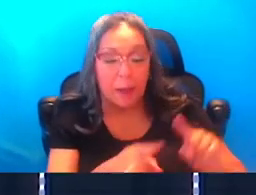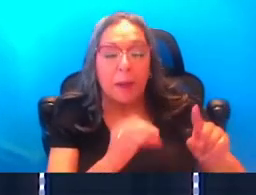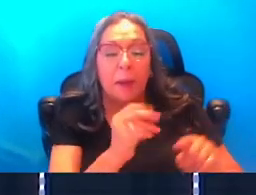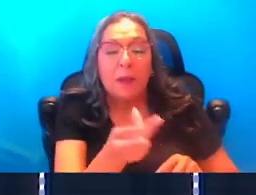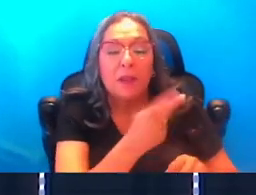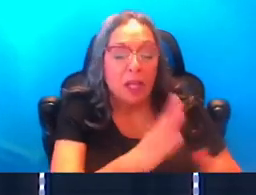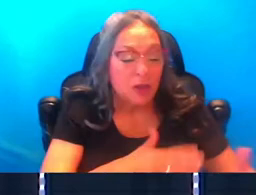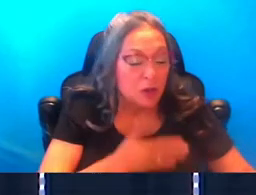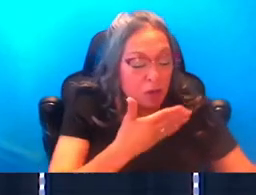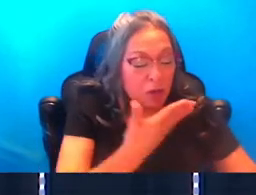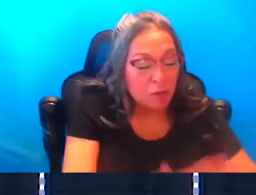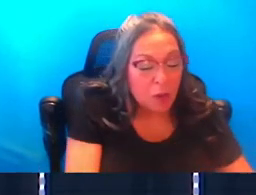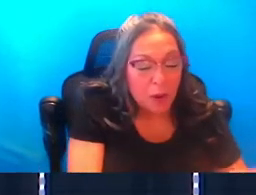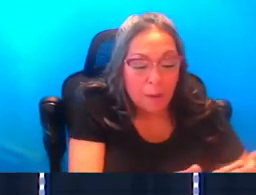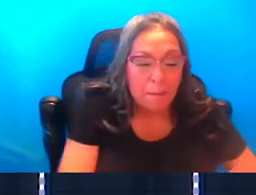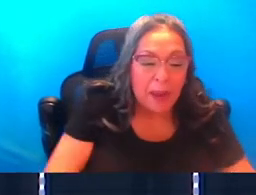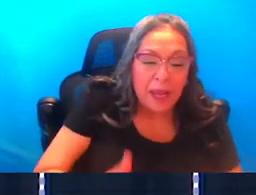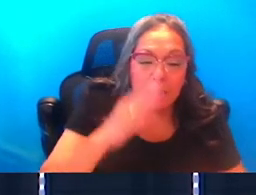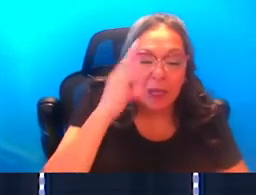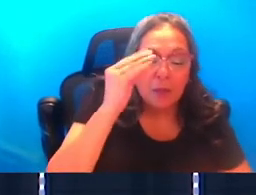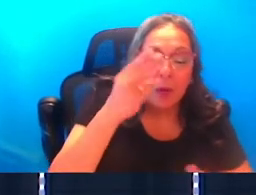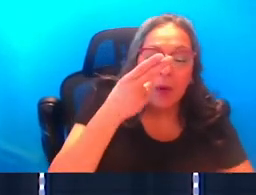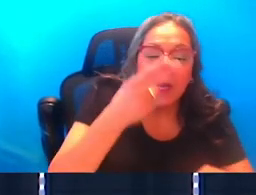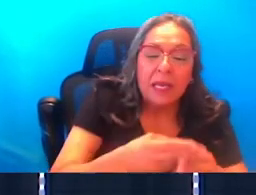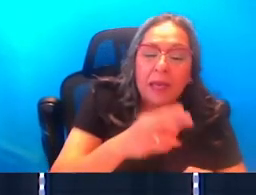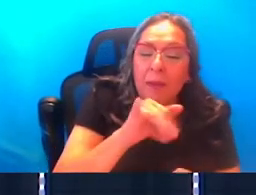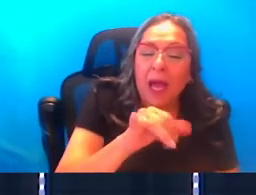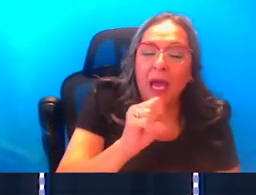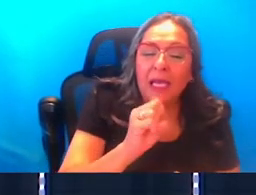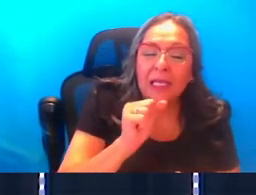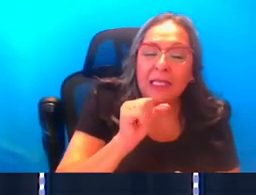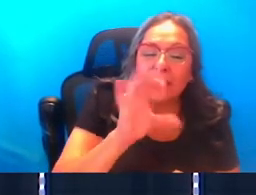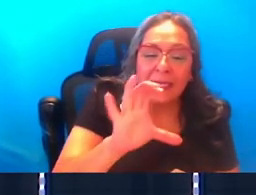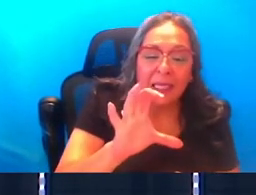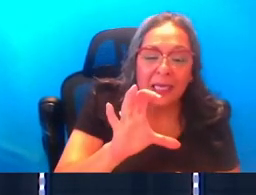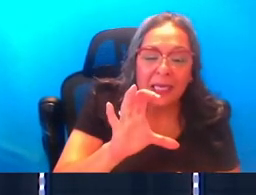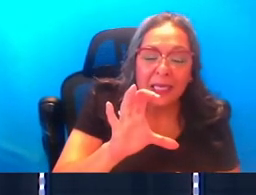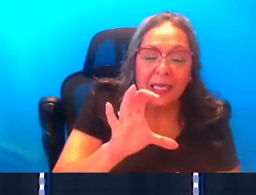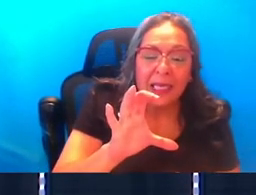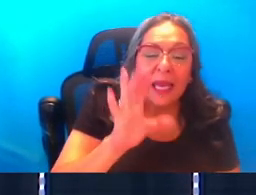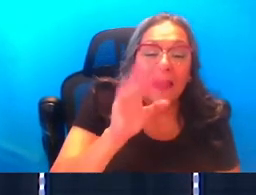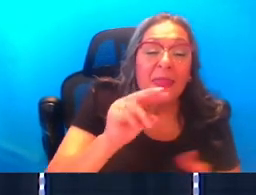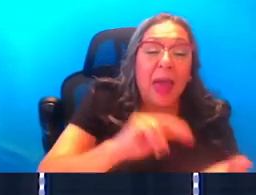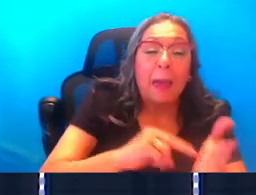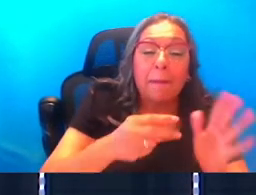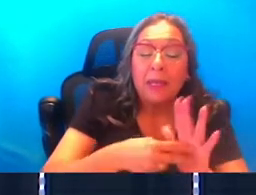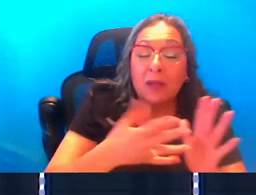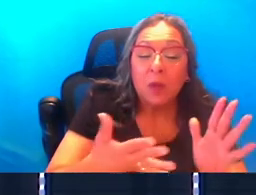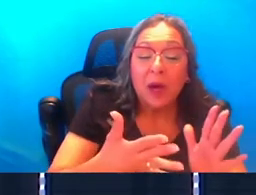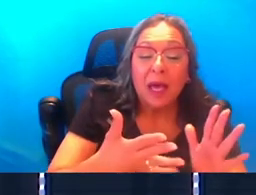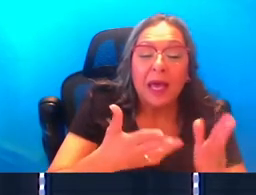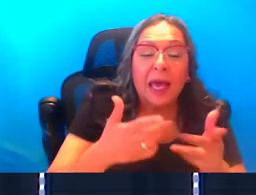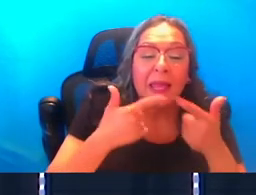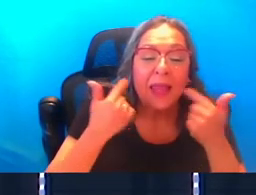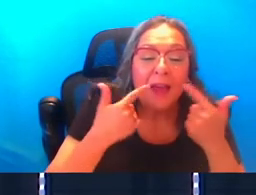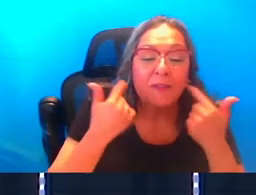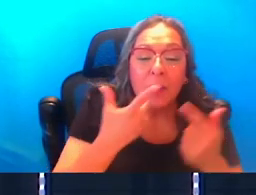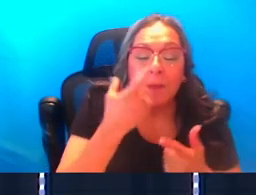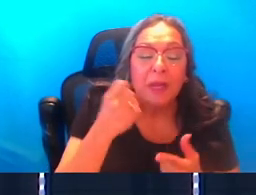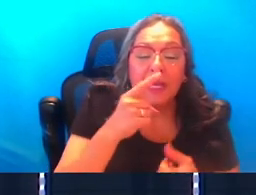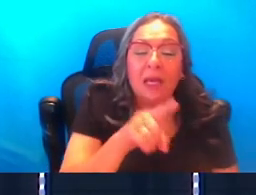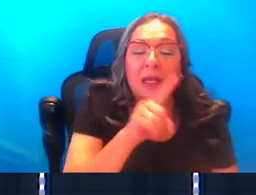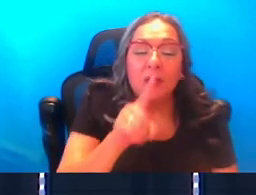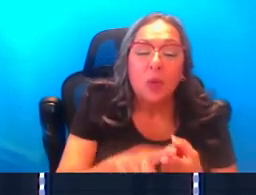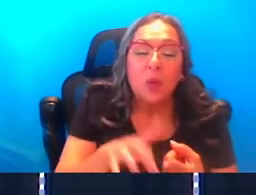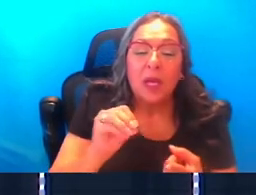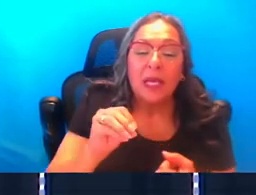Isaac means in the Hebrew? It means laughter. It means laughter. They named him Laughter because Sarah had laughed when God had made this crazy